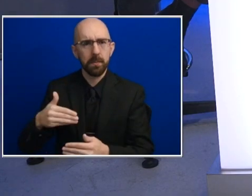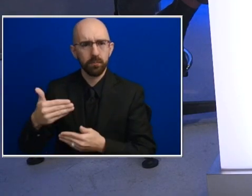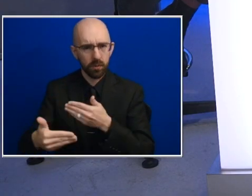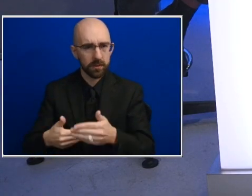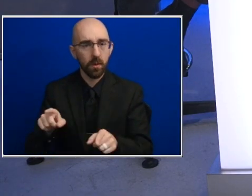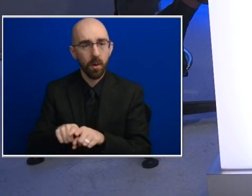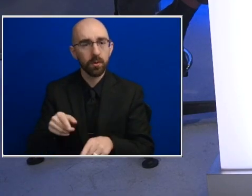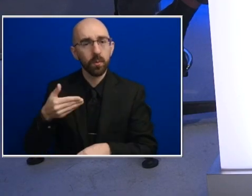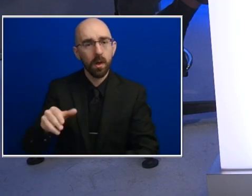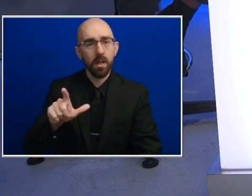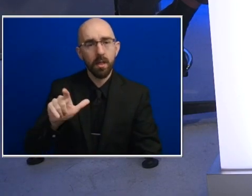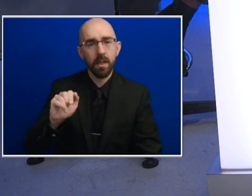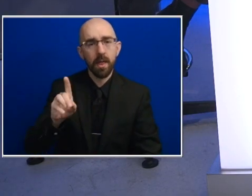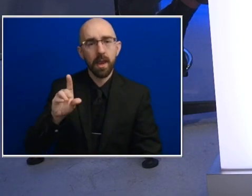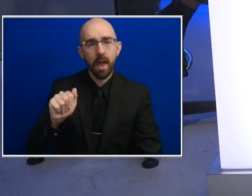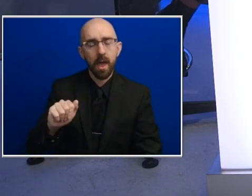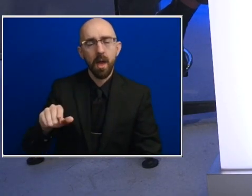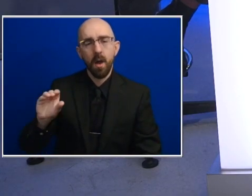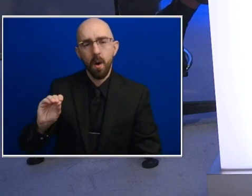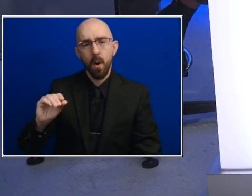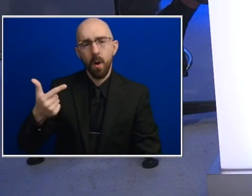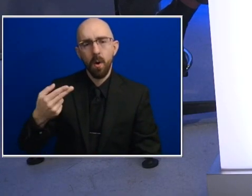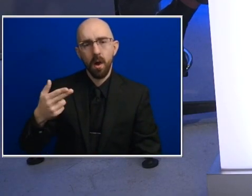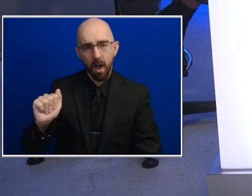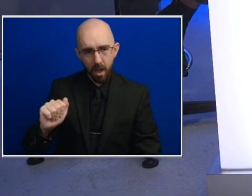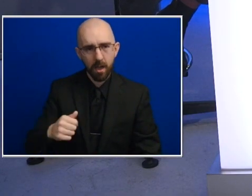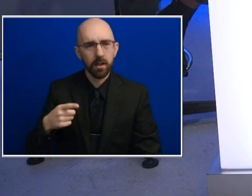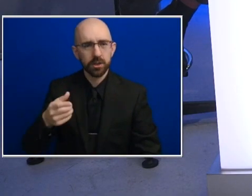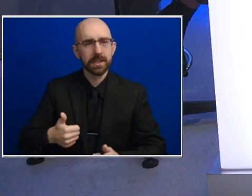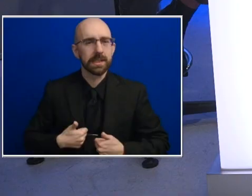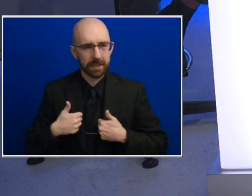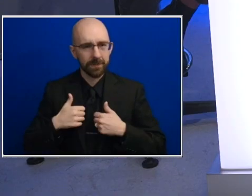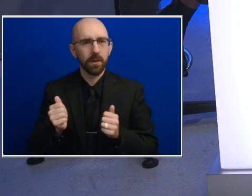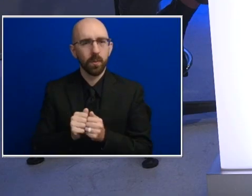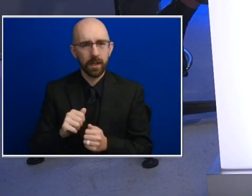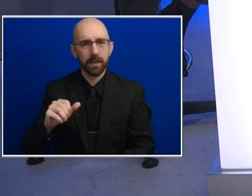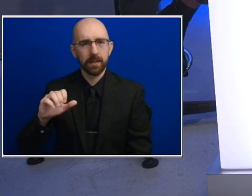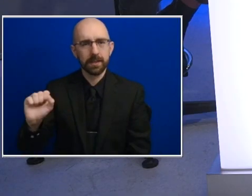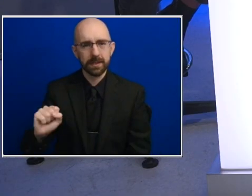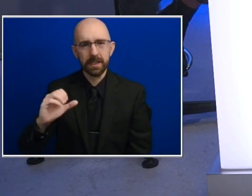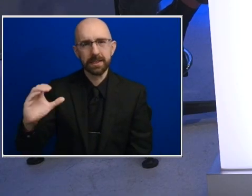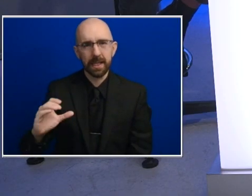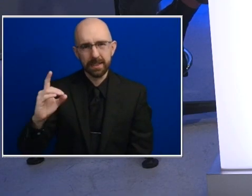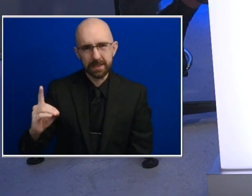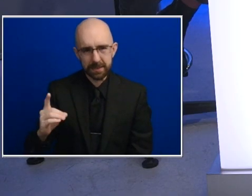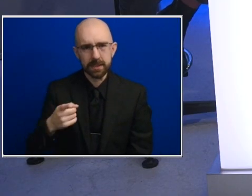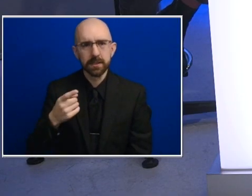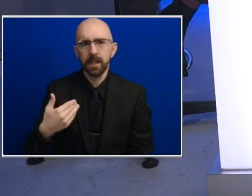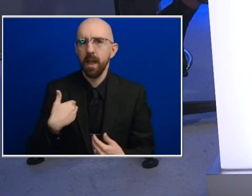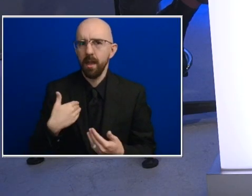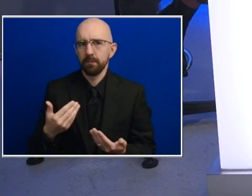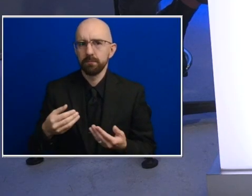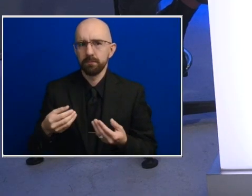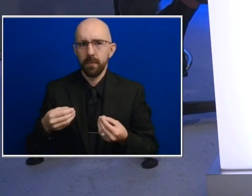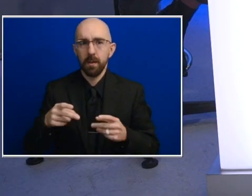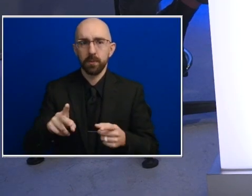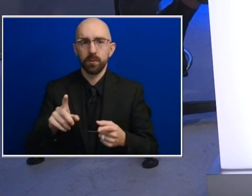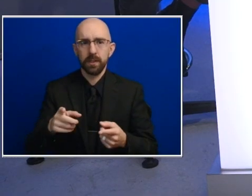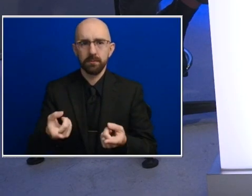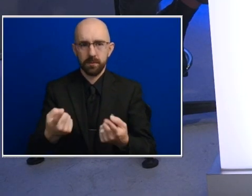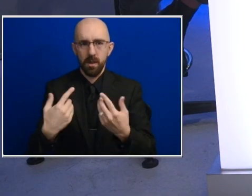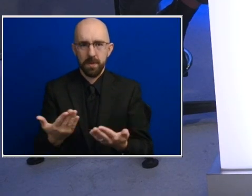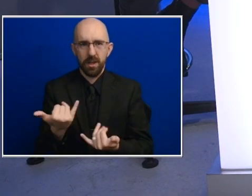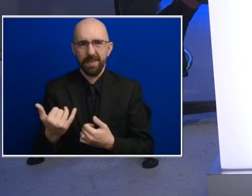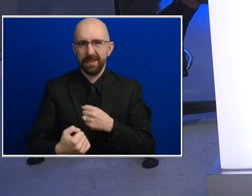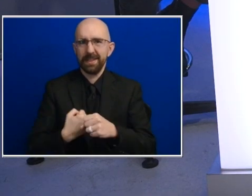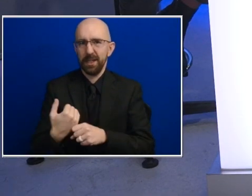Oga. Linda is living with sickle cell disease. Linda, you joined us earlier this year. I had the honor to be here at that time as well. How